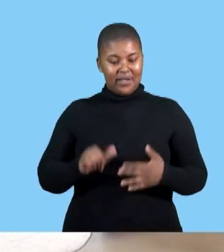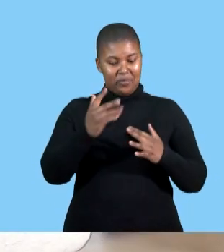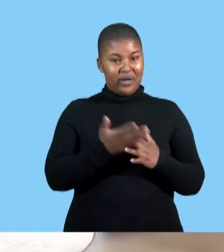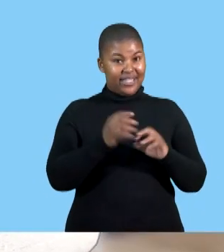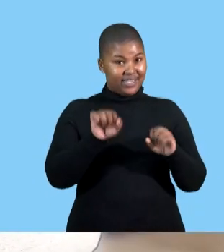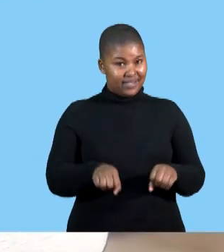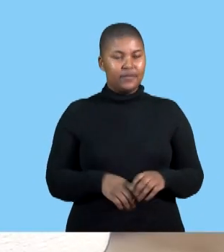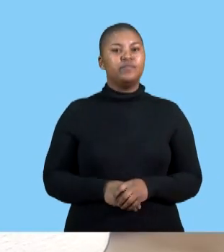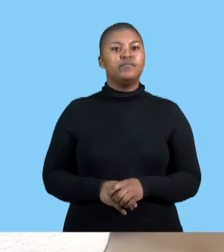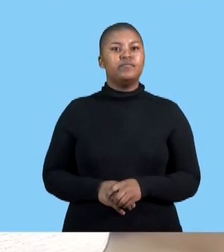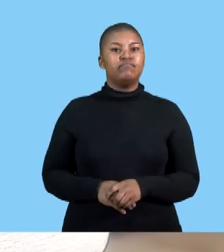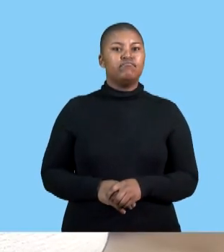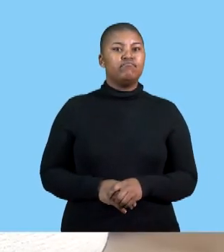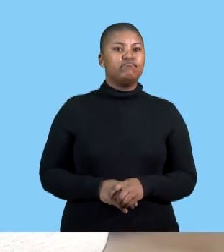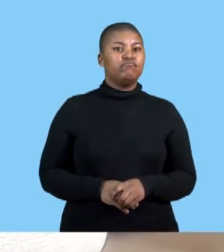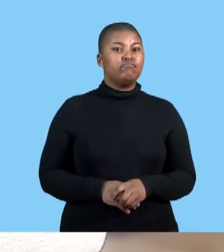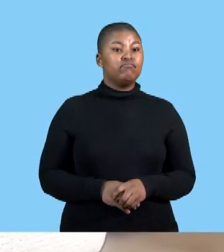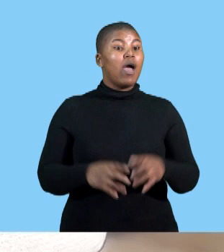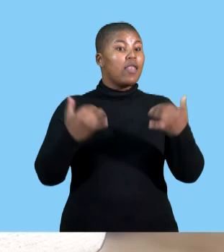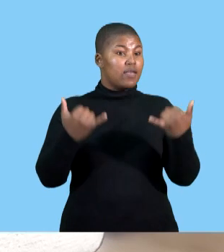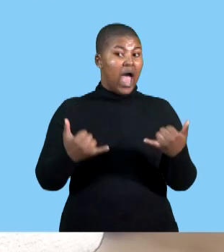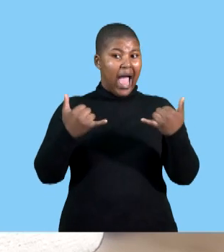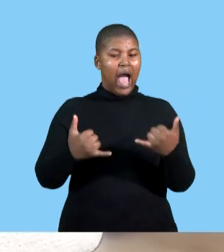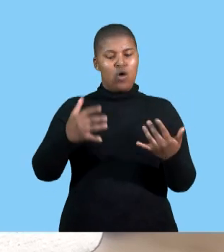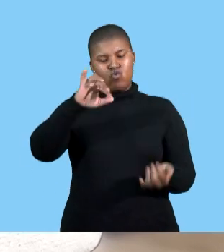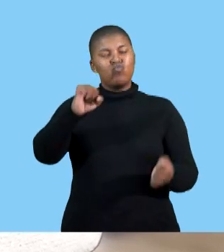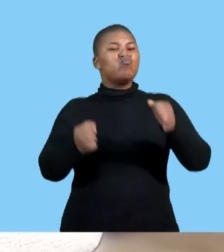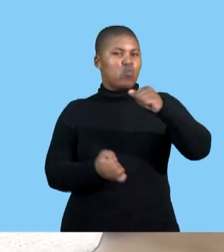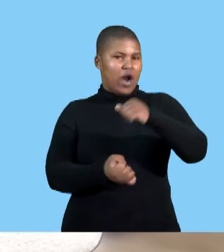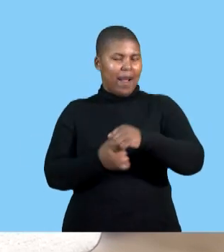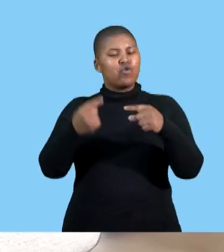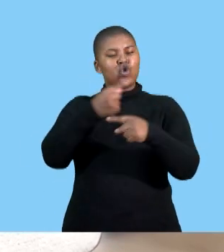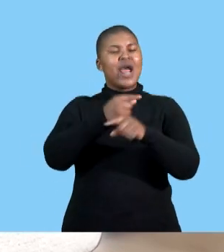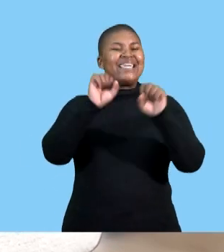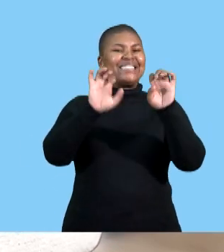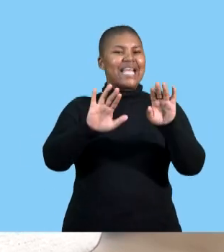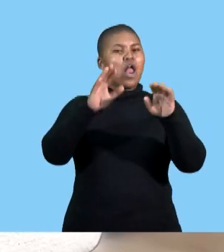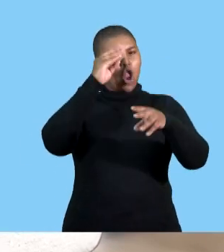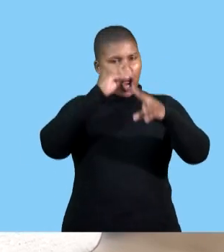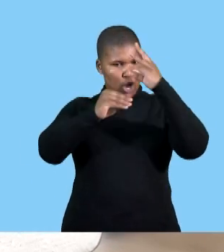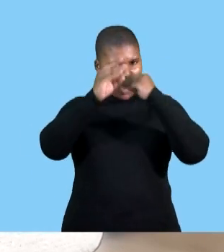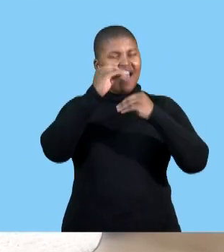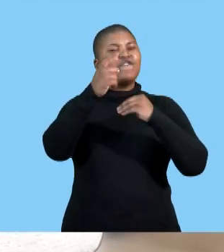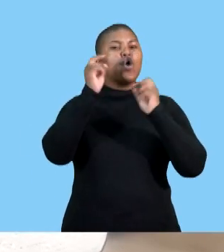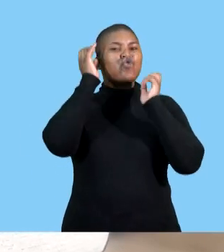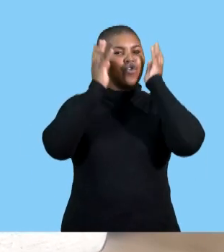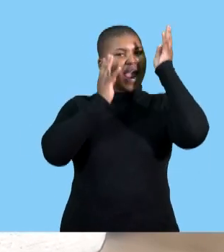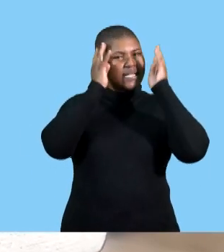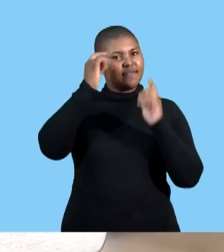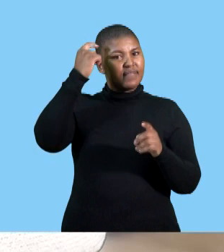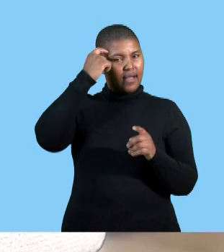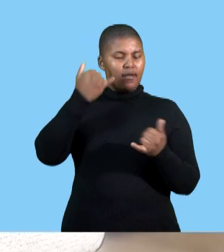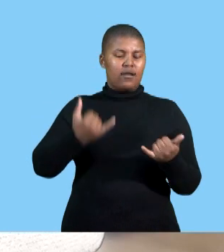Welcome back from an ad break. We will continue or actually wrap up with our grade 10 lesson on